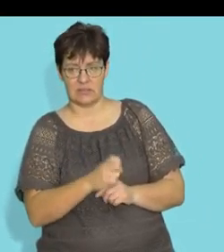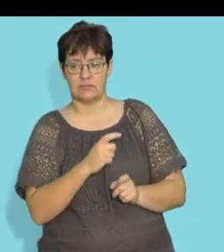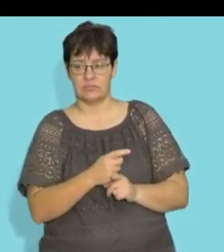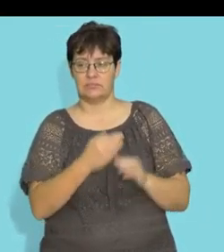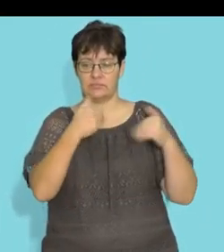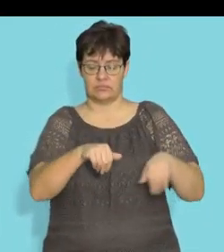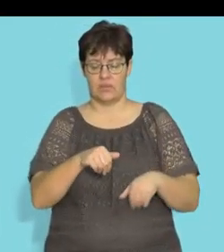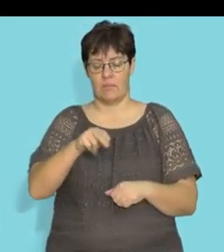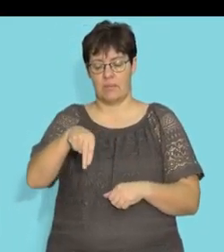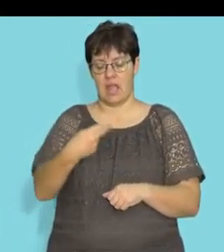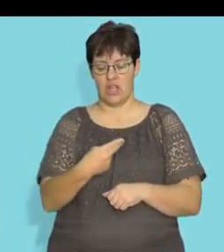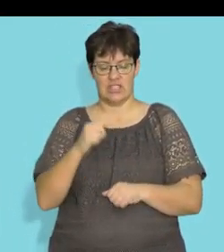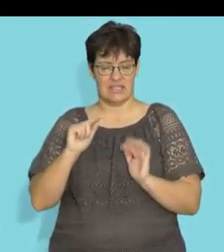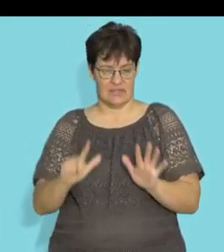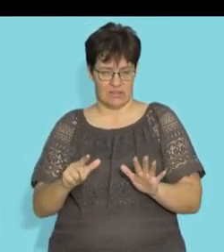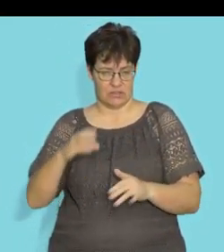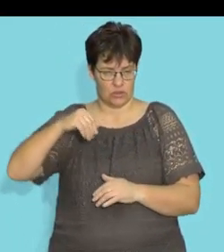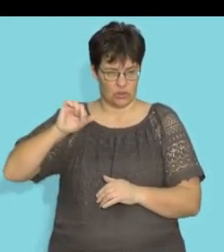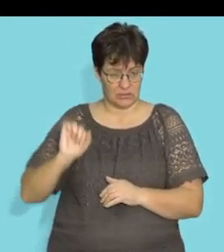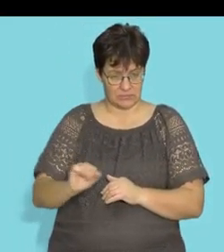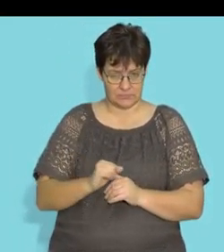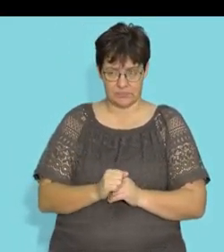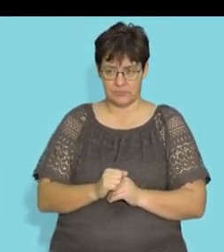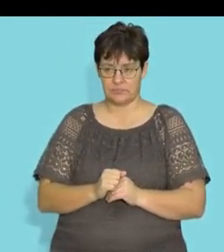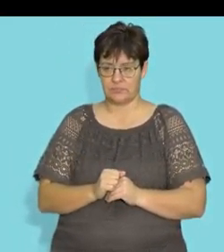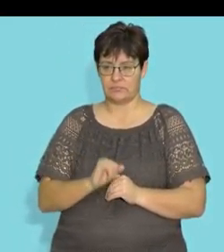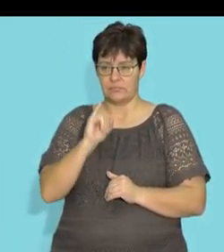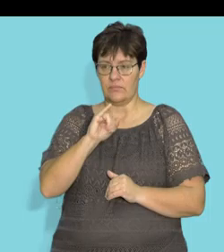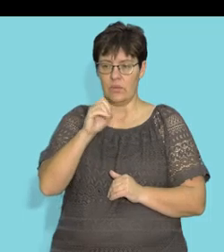got a pH of 7.